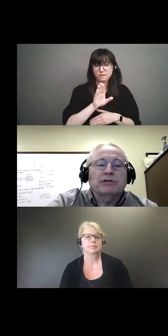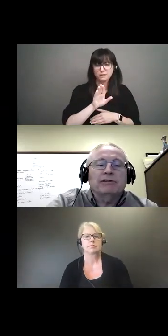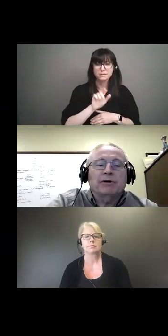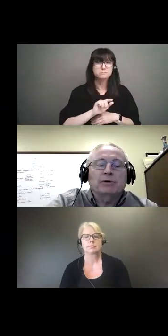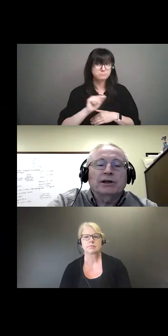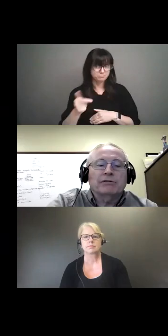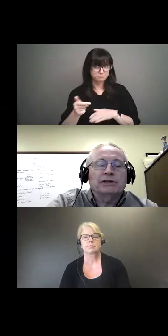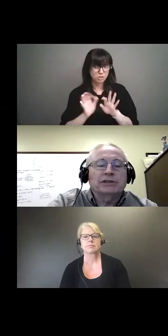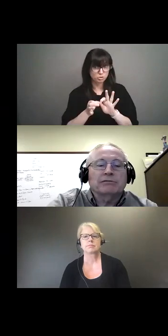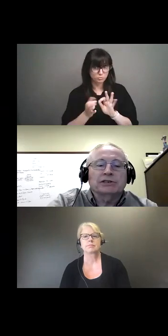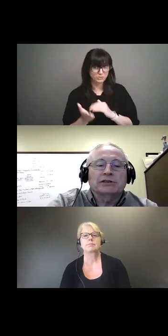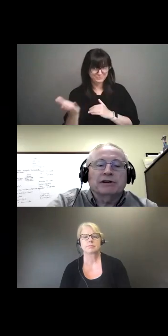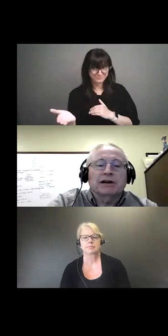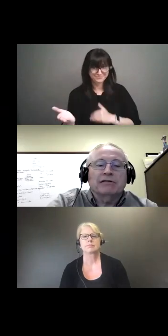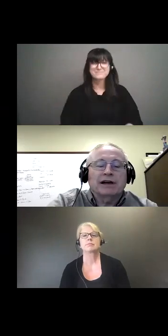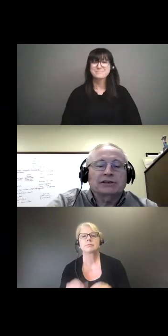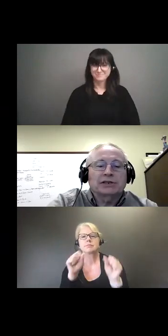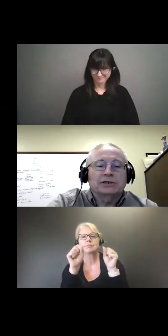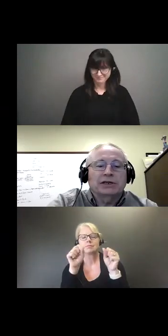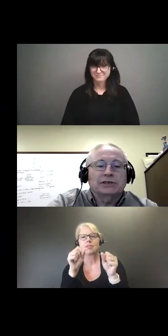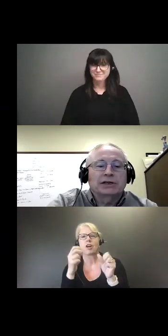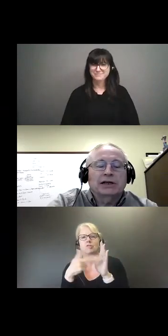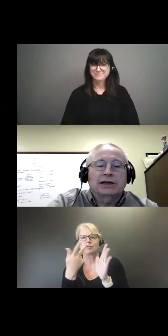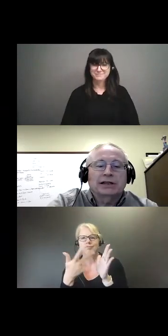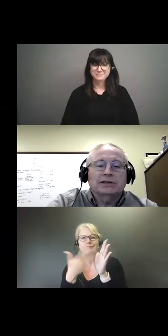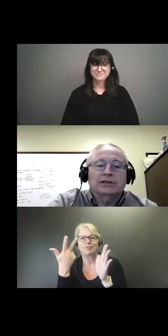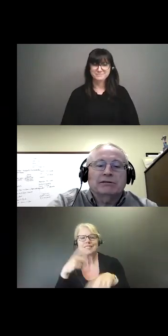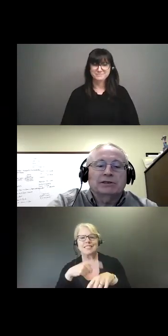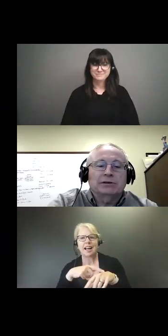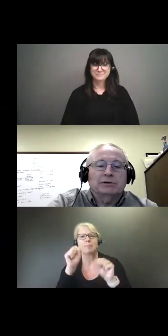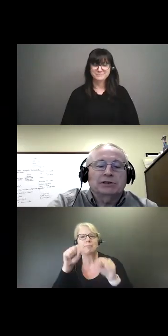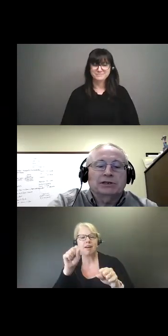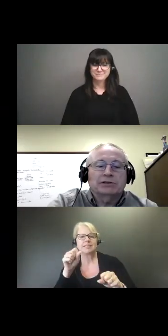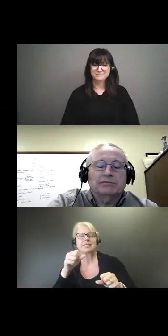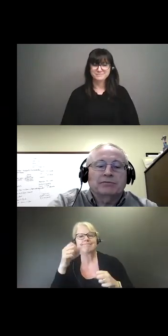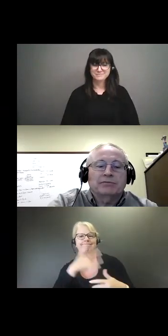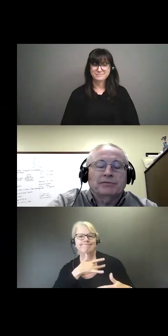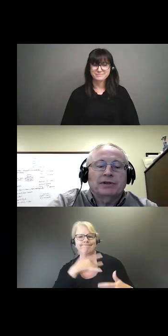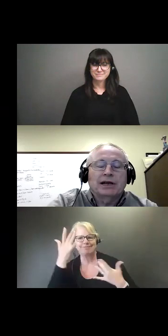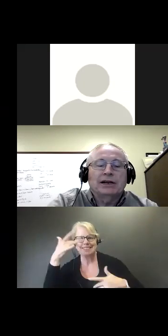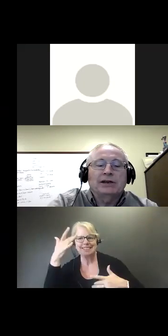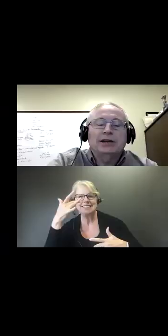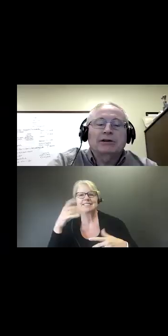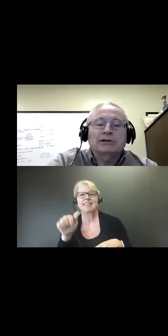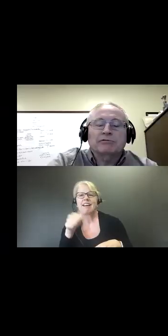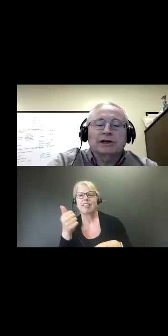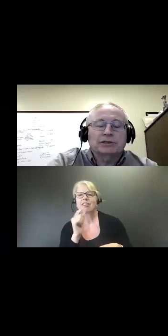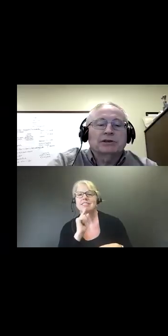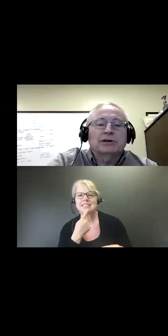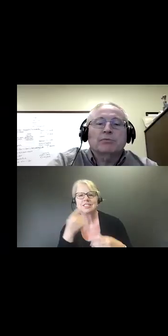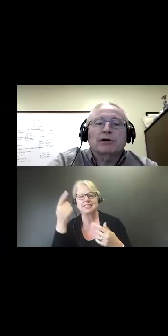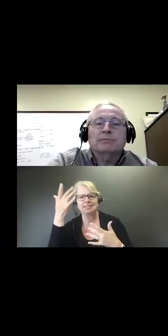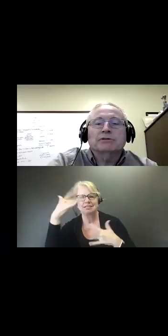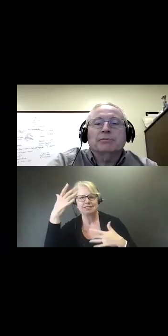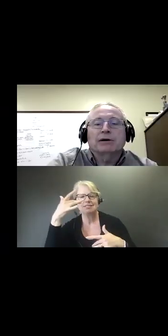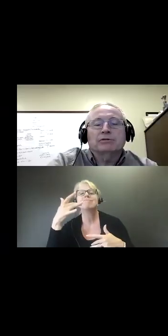to 3-fold increase in the risk of cardiovascular disease and other serious illnesses, and an increased risk